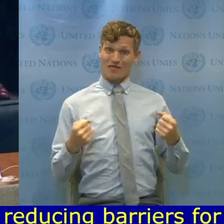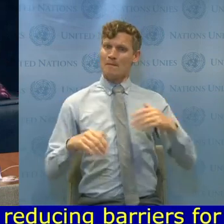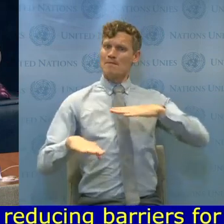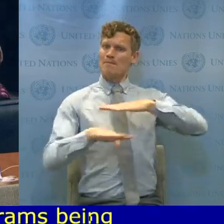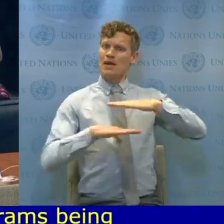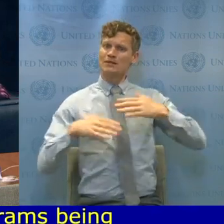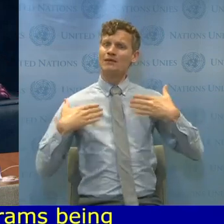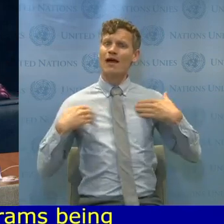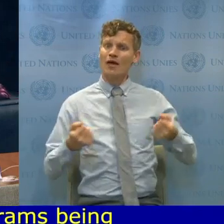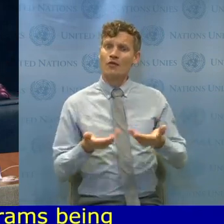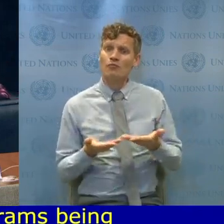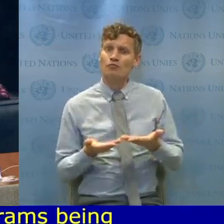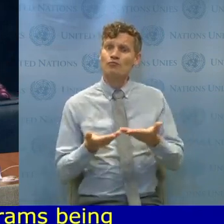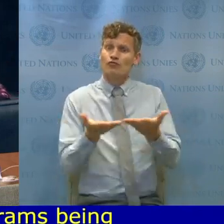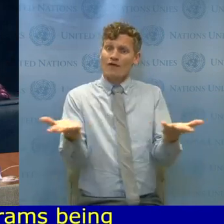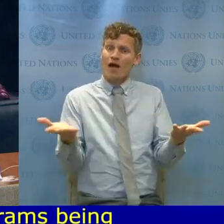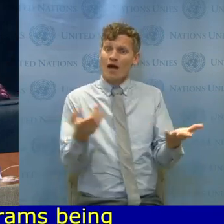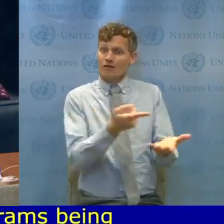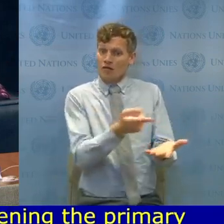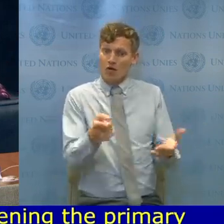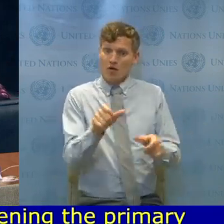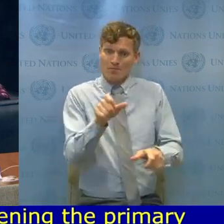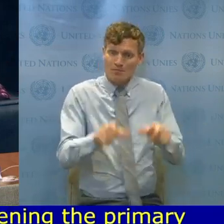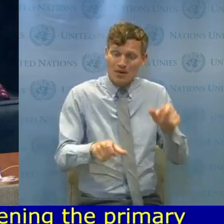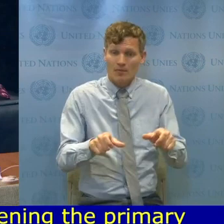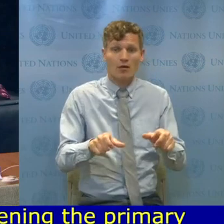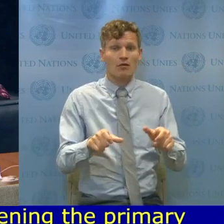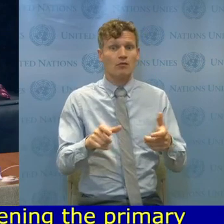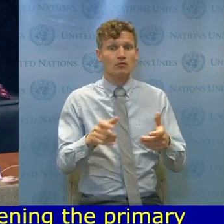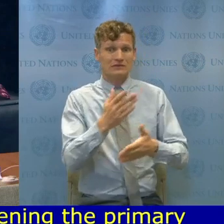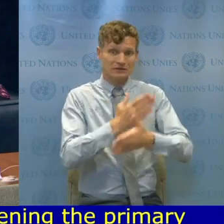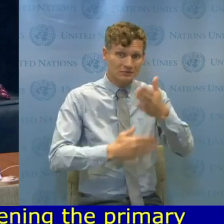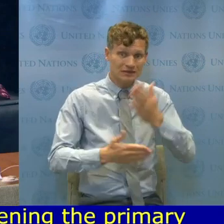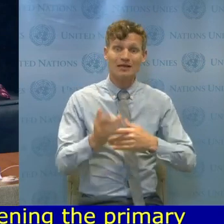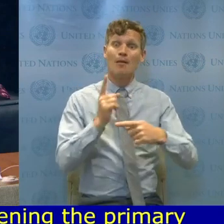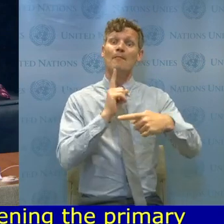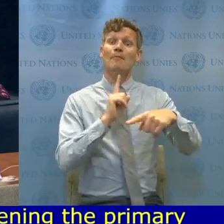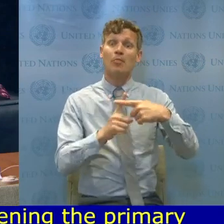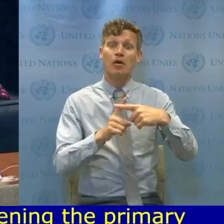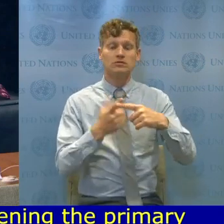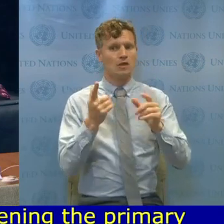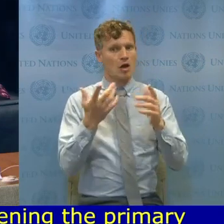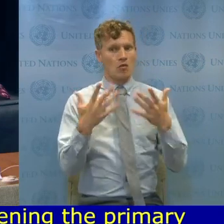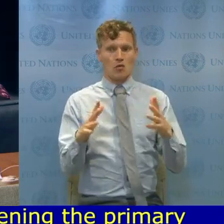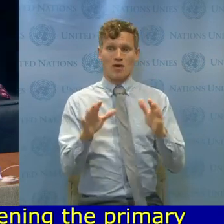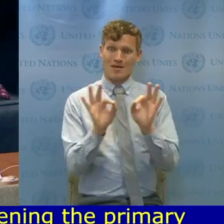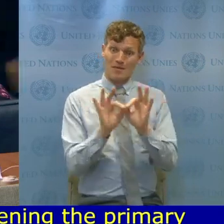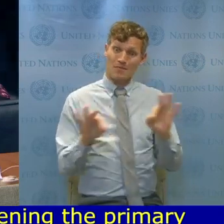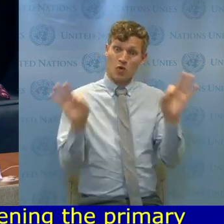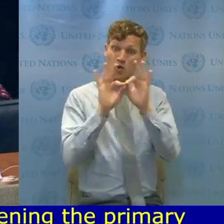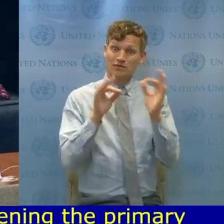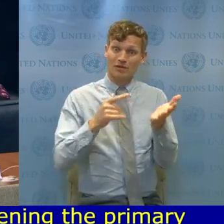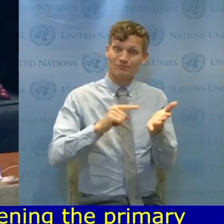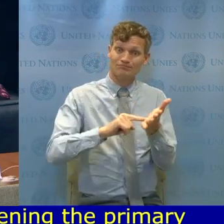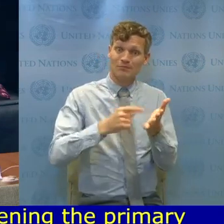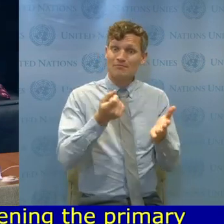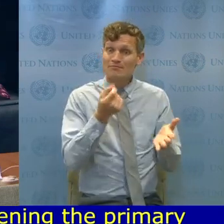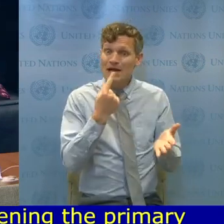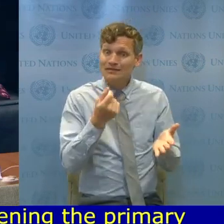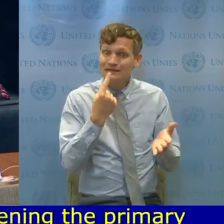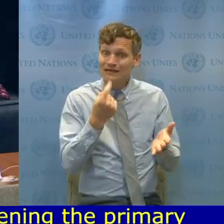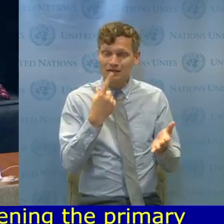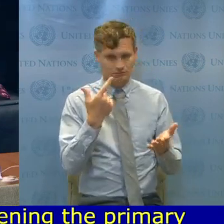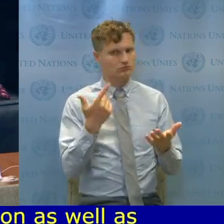access to essential medicine. The pursuit of universal health coverage and accessibility features are